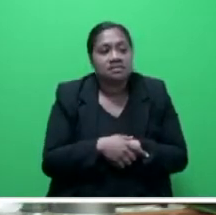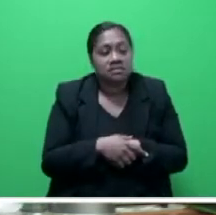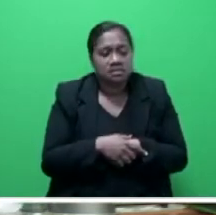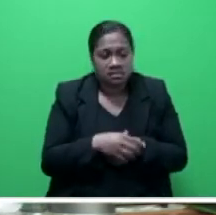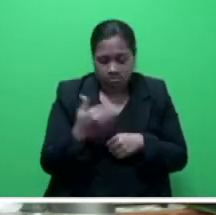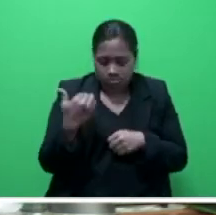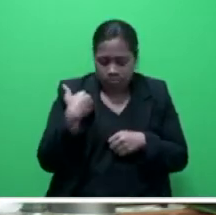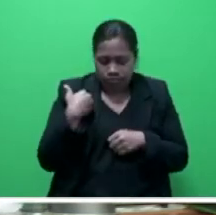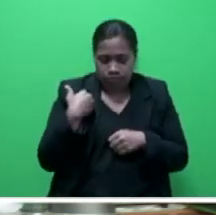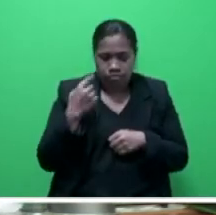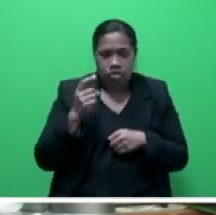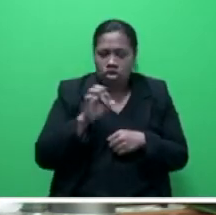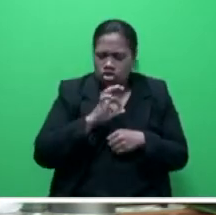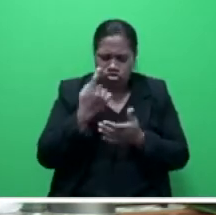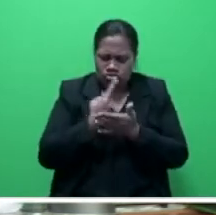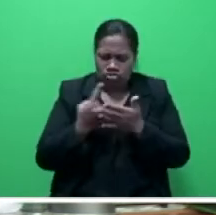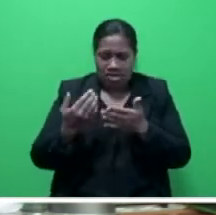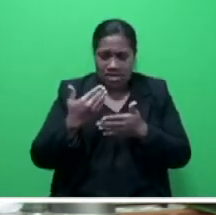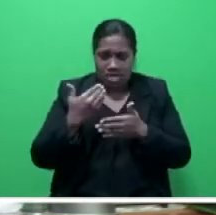also environment.